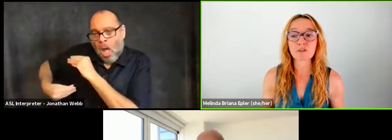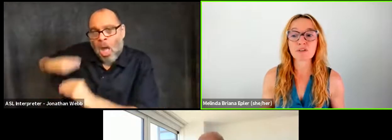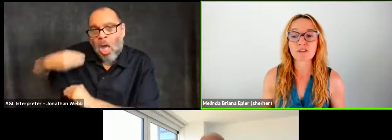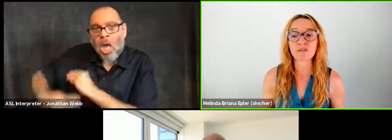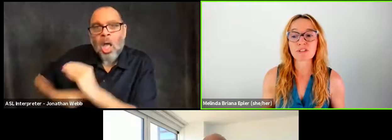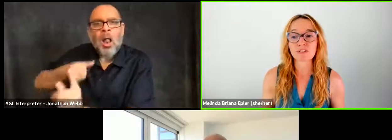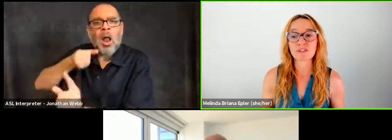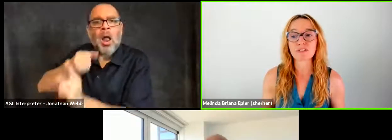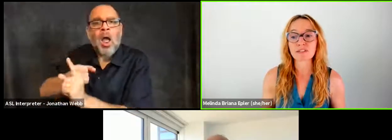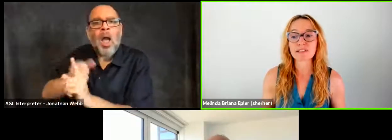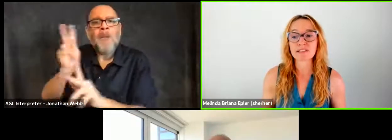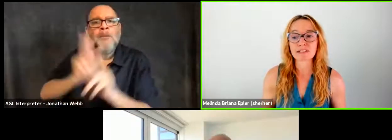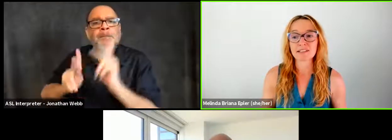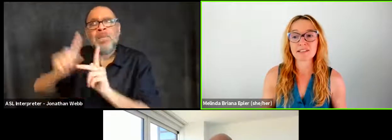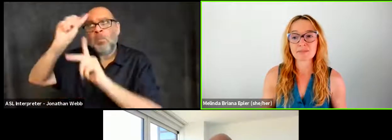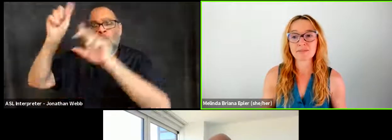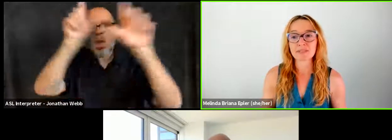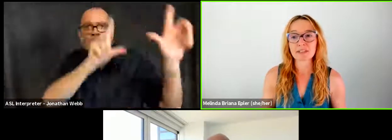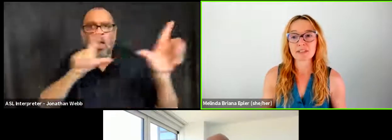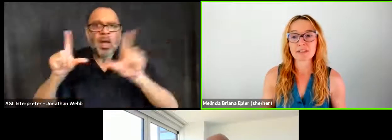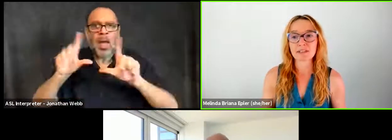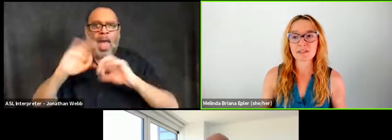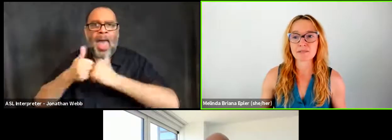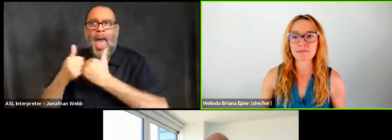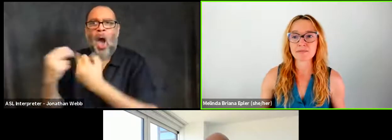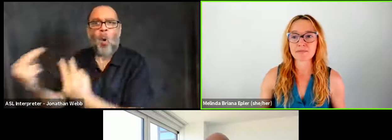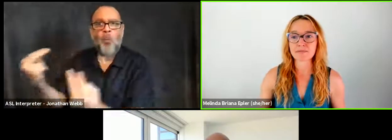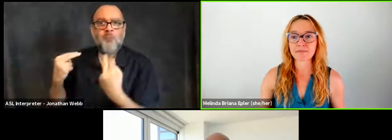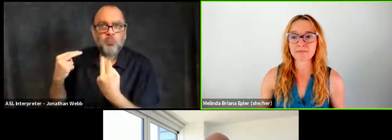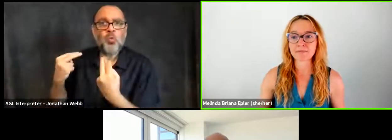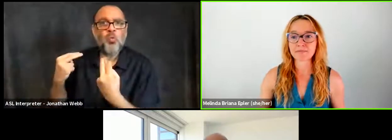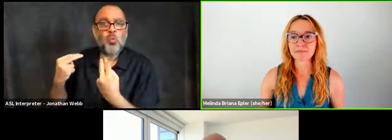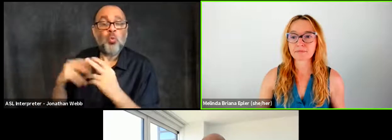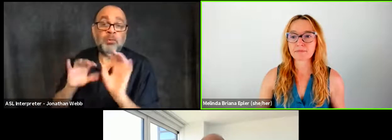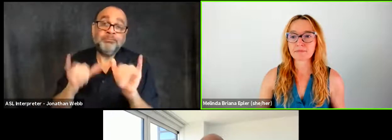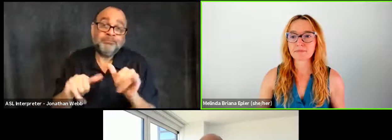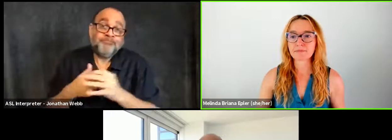how people interact with each other. I